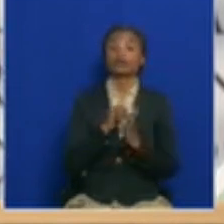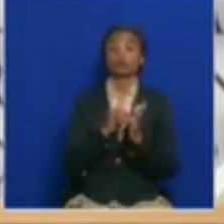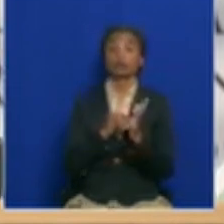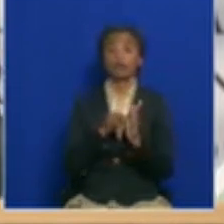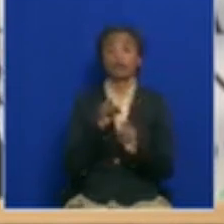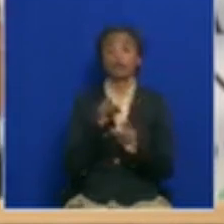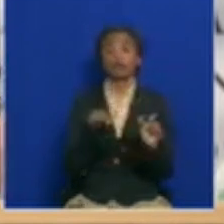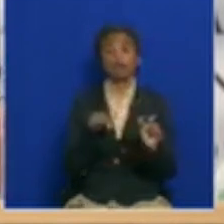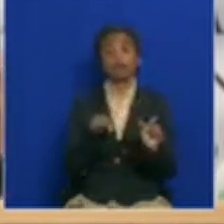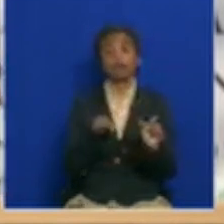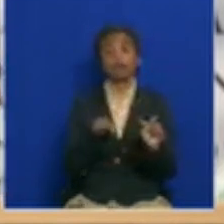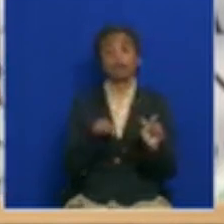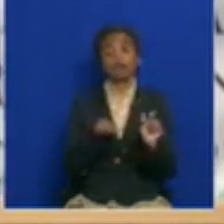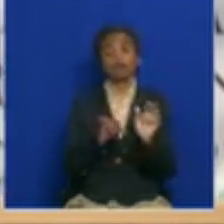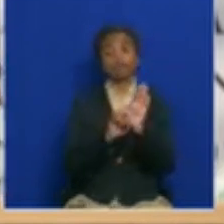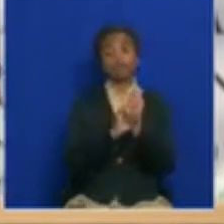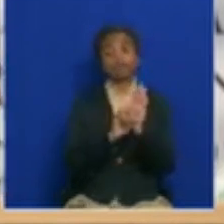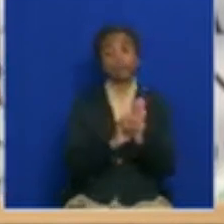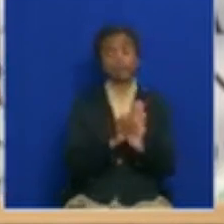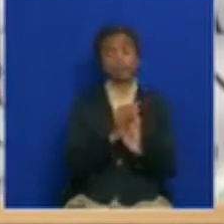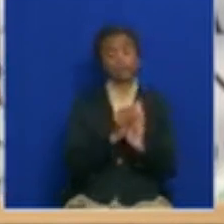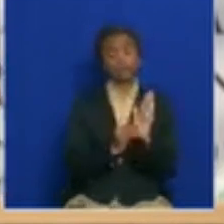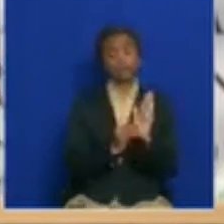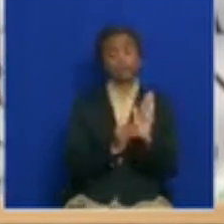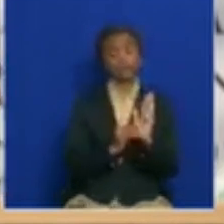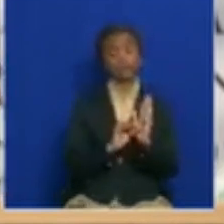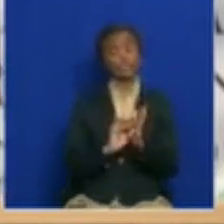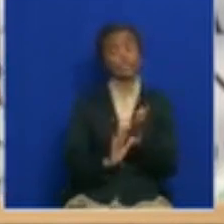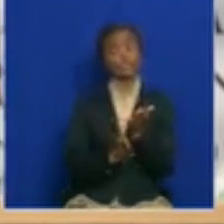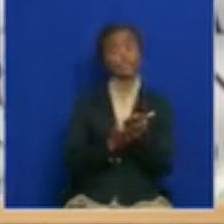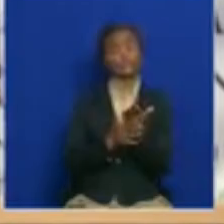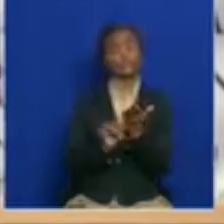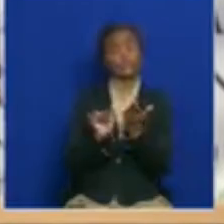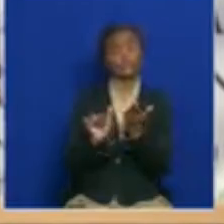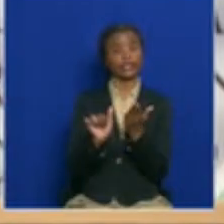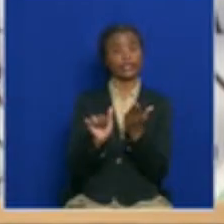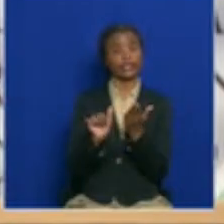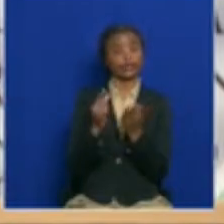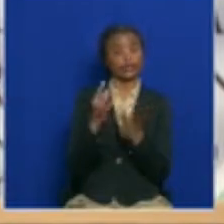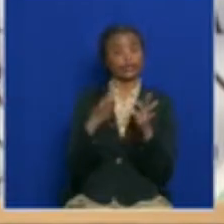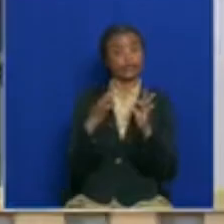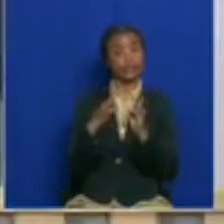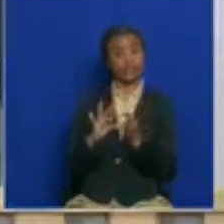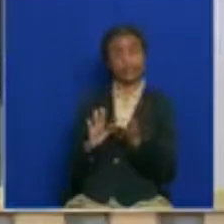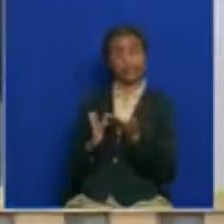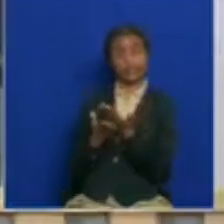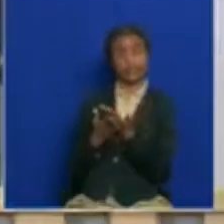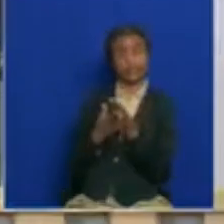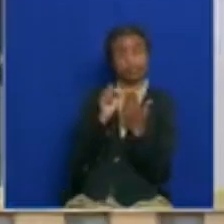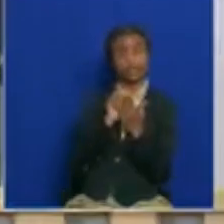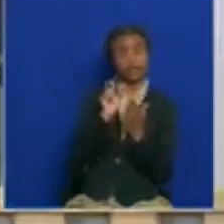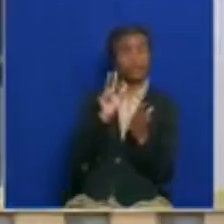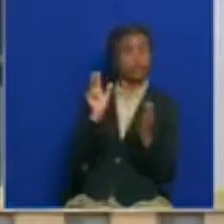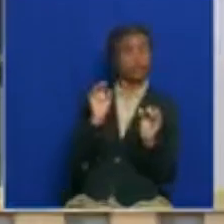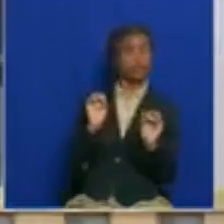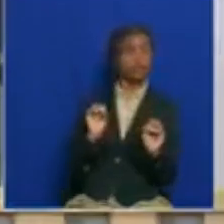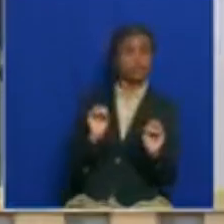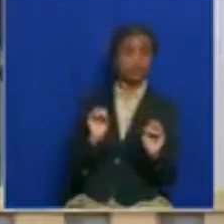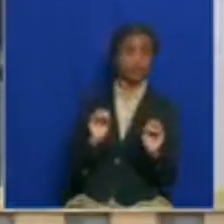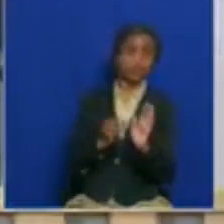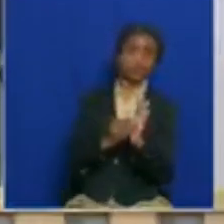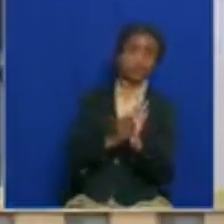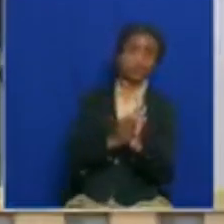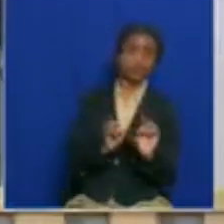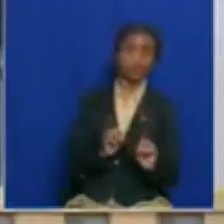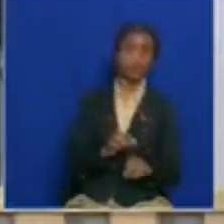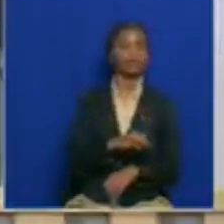A at a later stage in a supplementary affidavit. Yes, I was just only referring to my co-accused. So